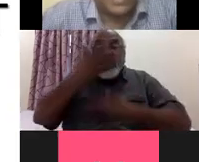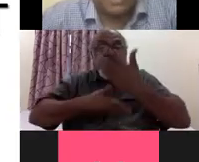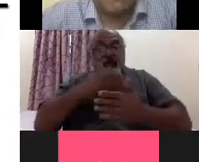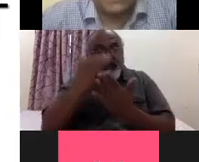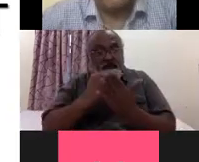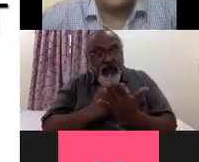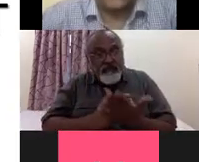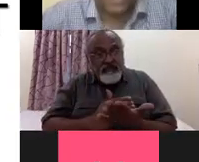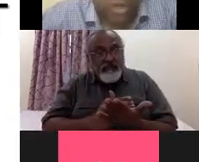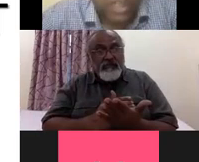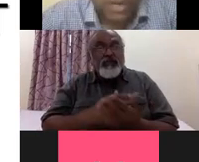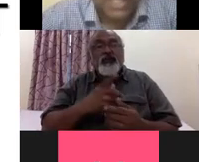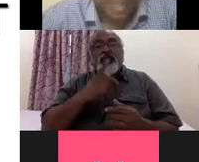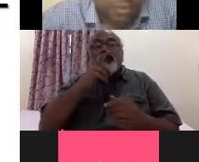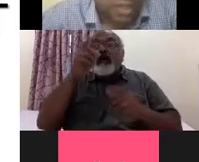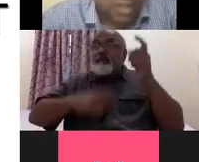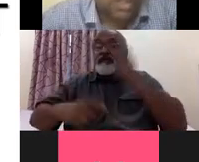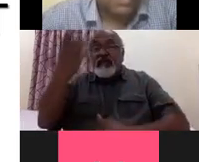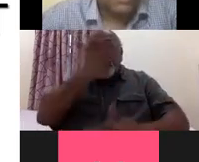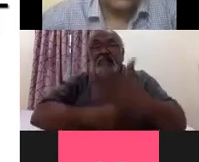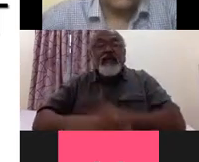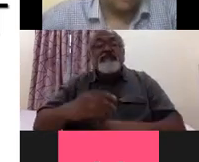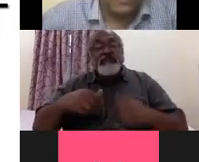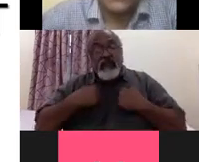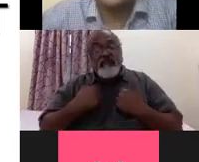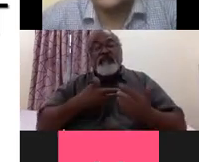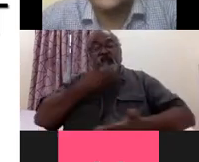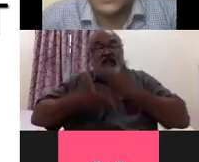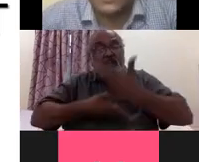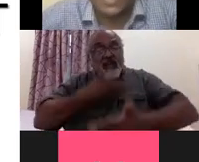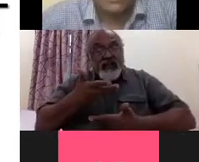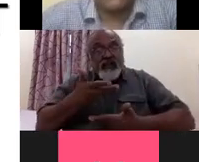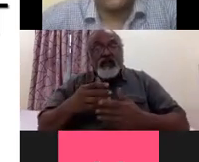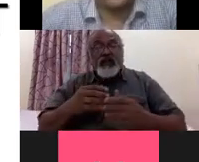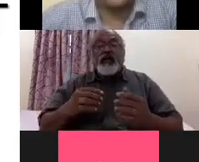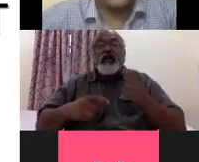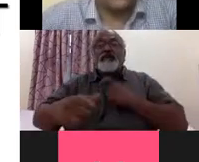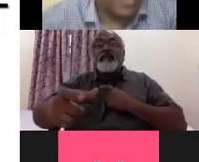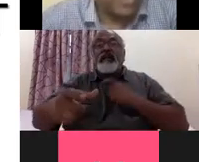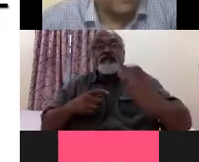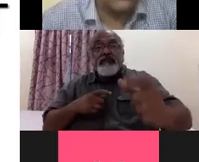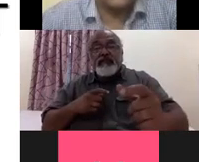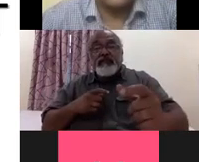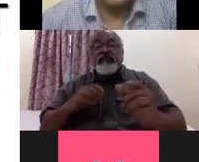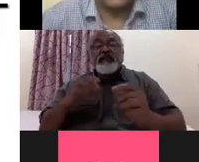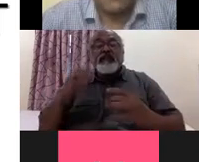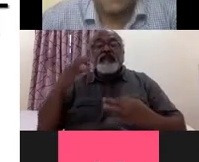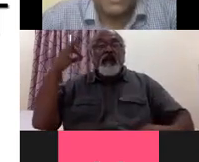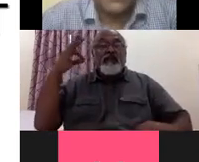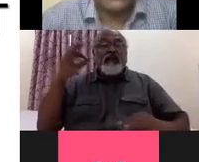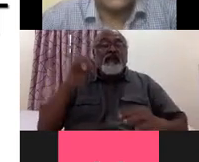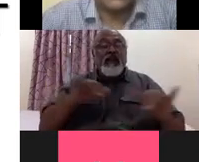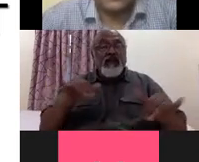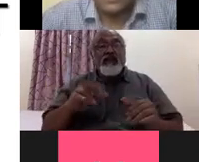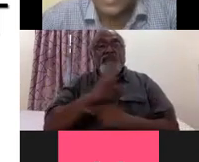are conducted by persons with disabilities themselves, role plays, is tarah ke scenarios, videos, have